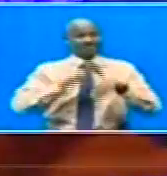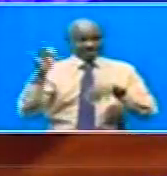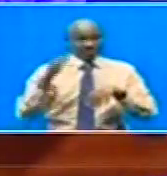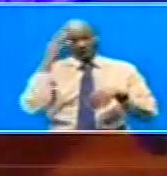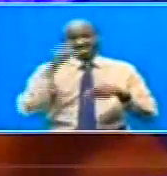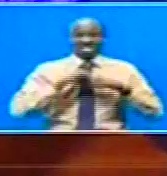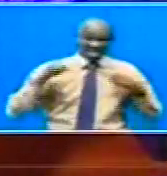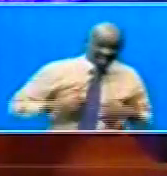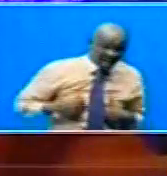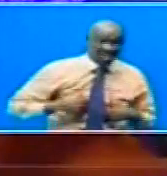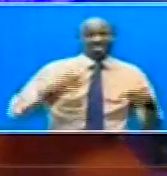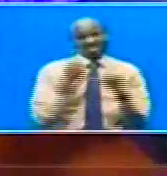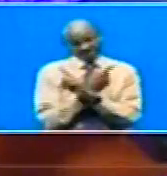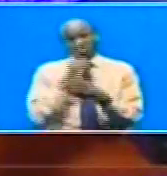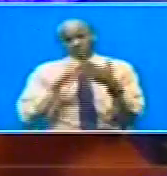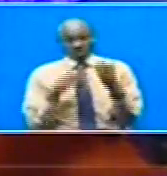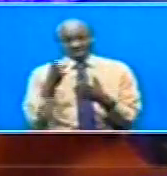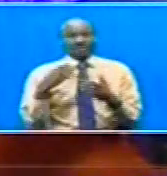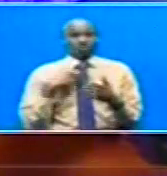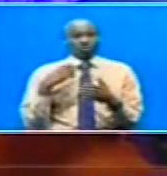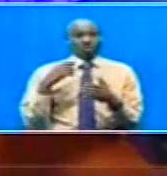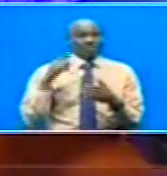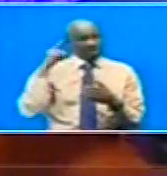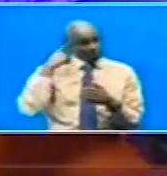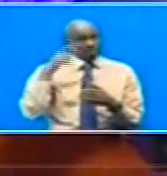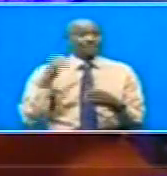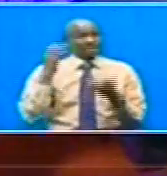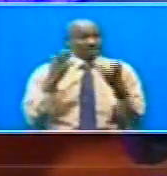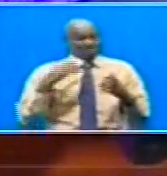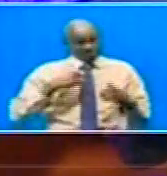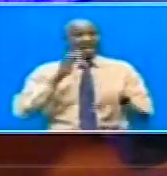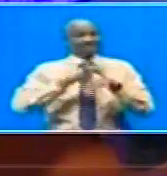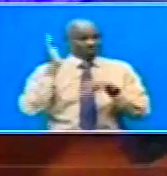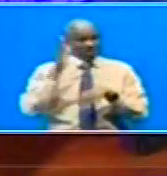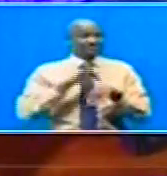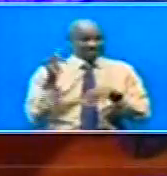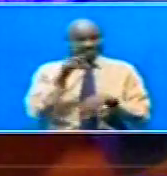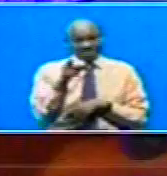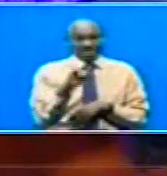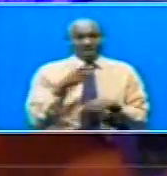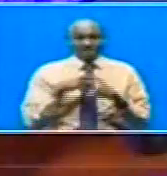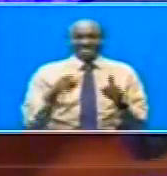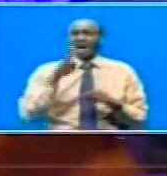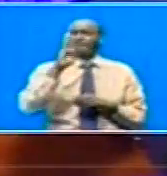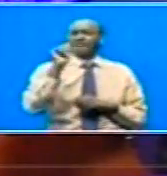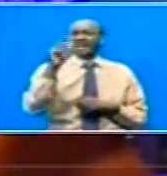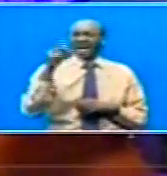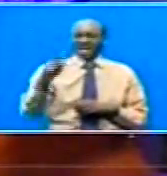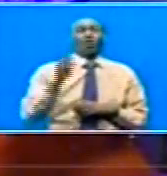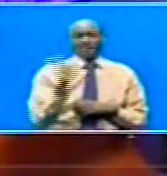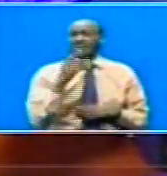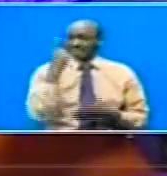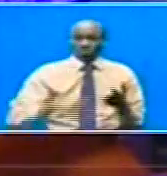China and the influences of China and communism and all of that sort of stuff. And I remember that it was Barack who said to